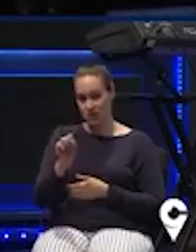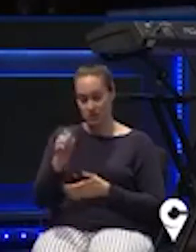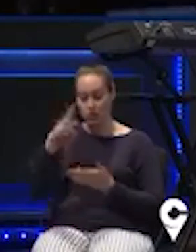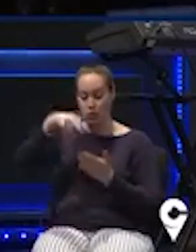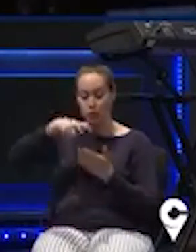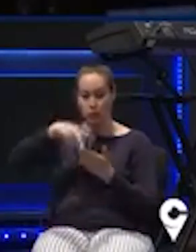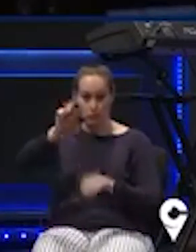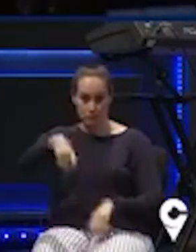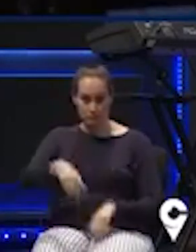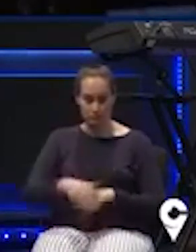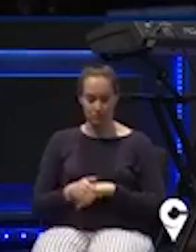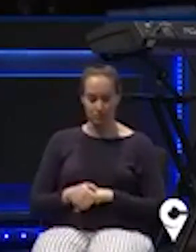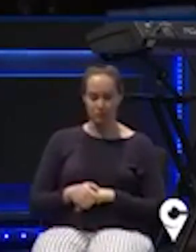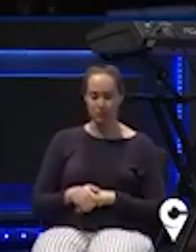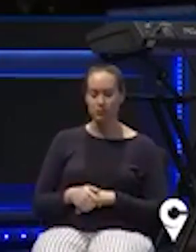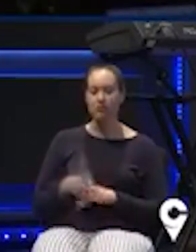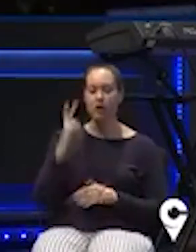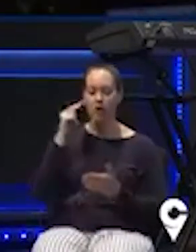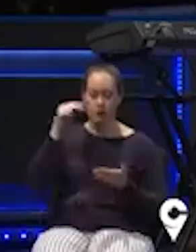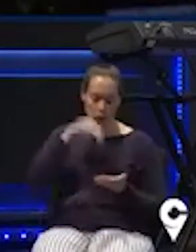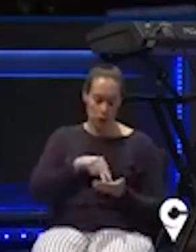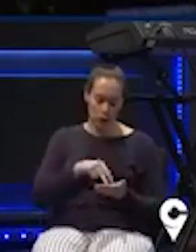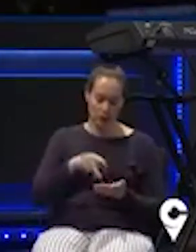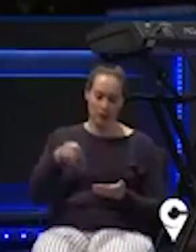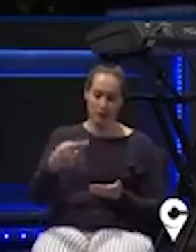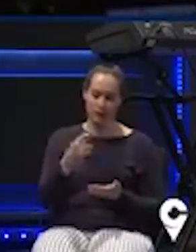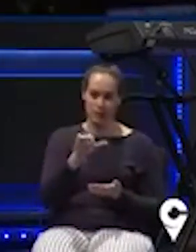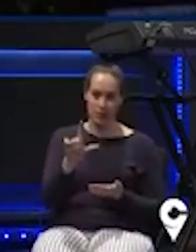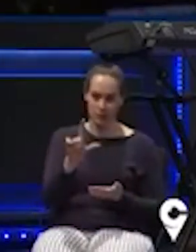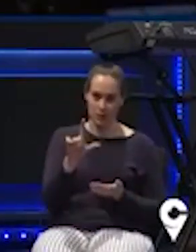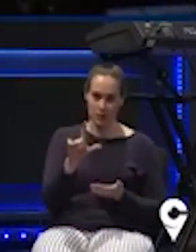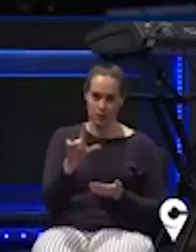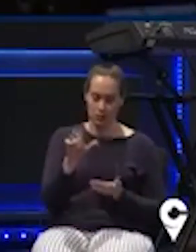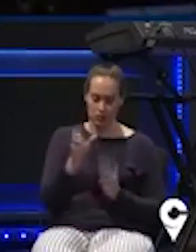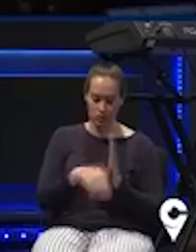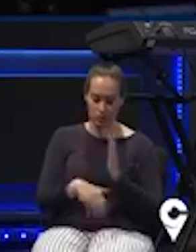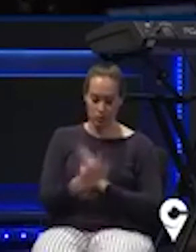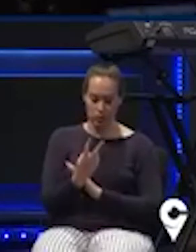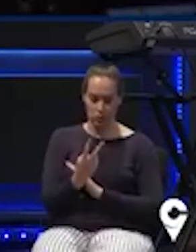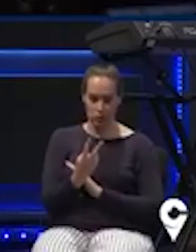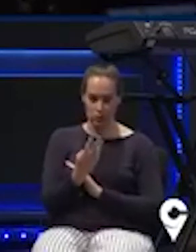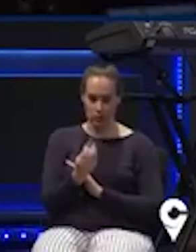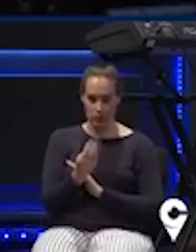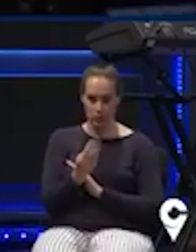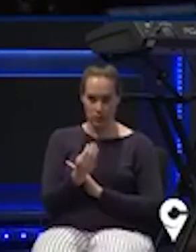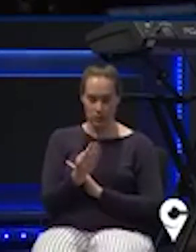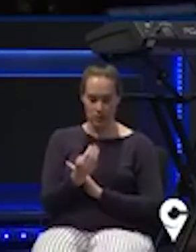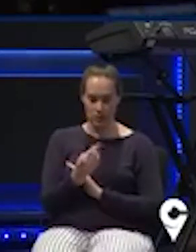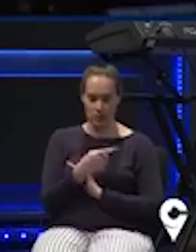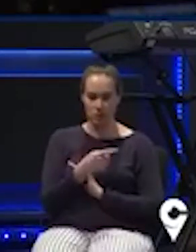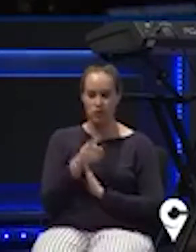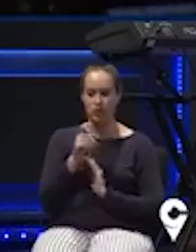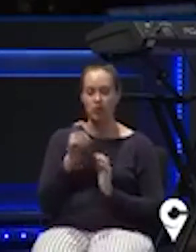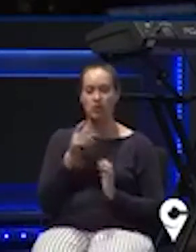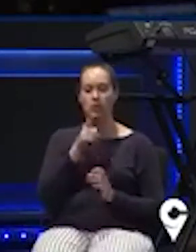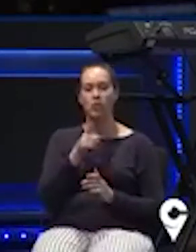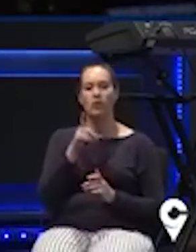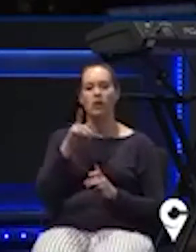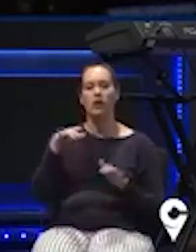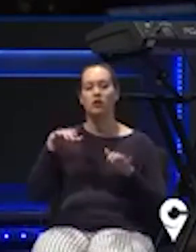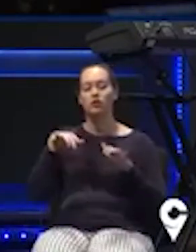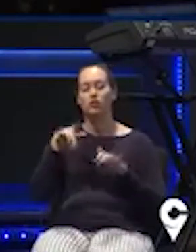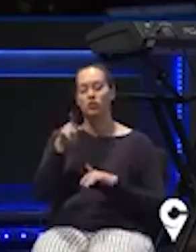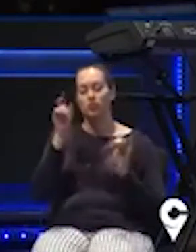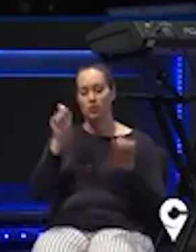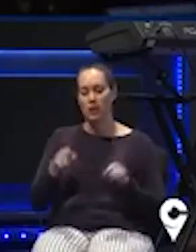14. Do everything without complaining and arguing, so that you may become blameless